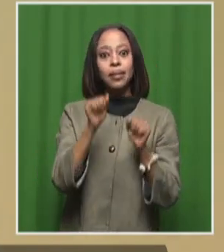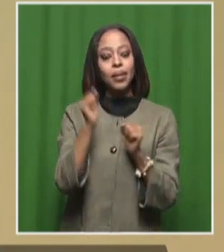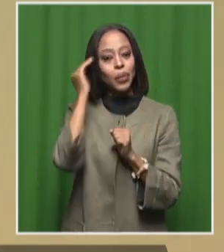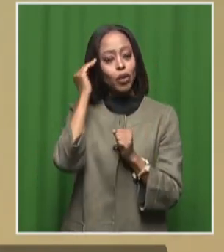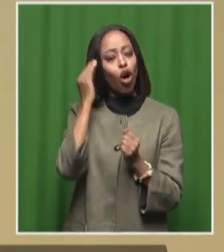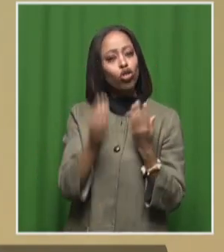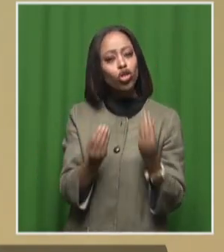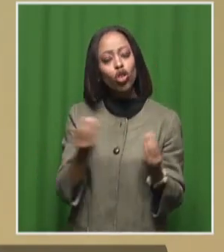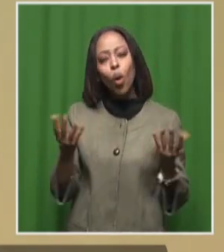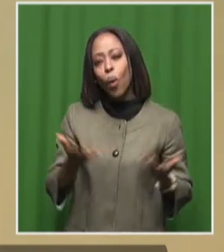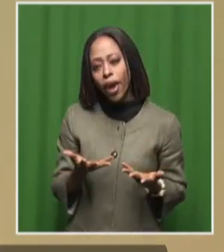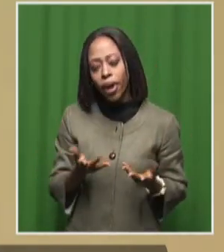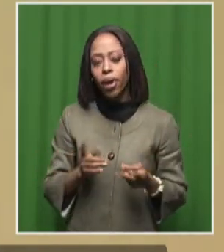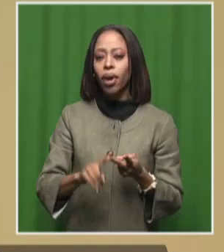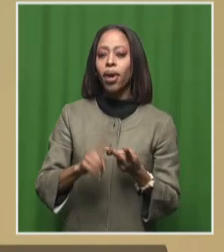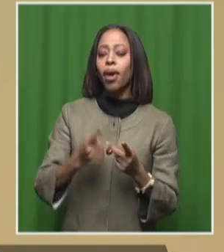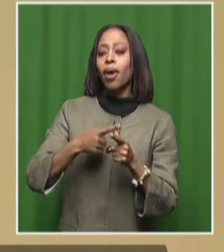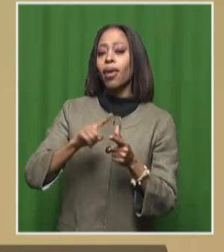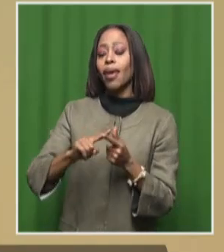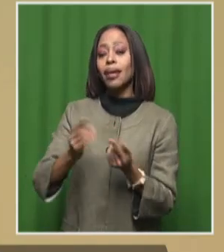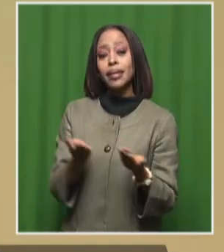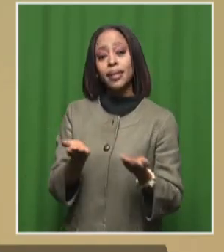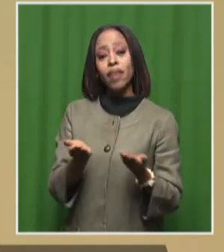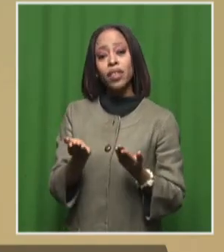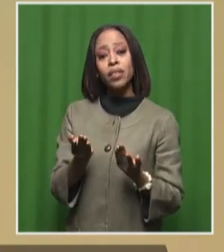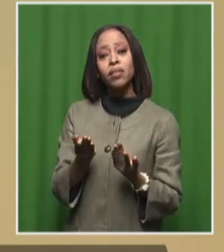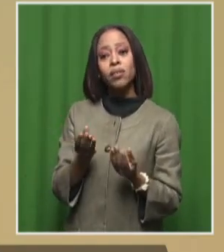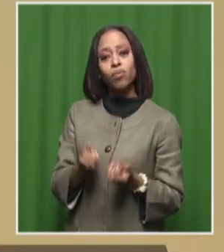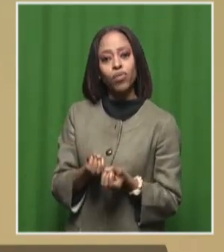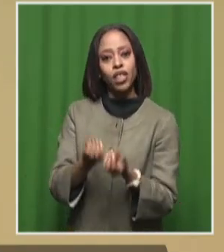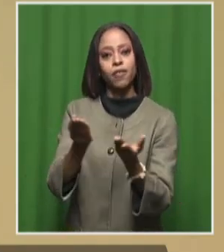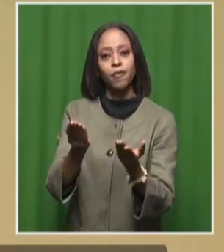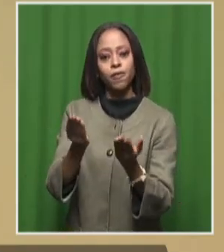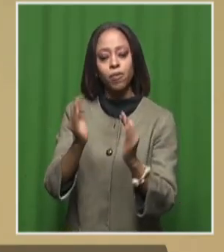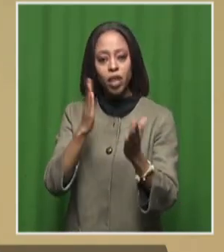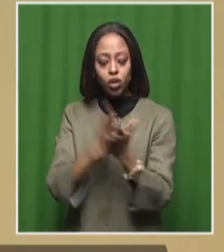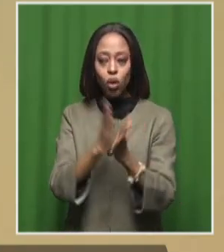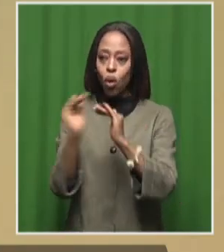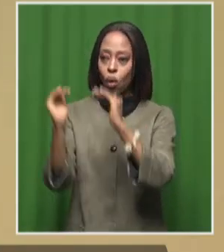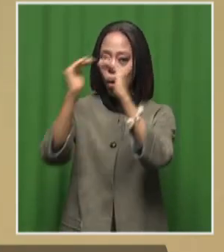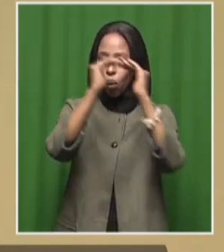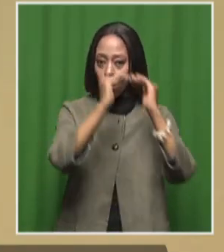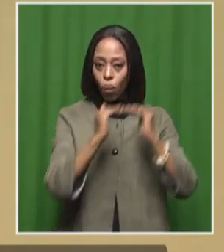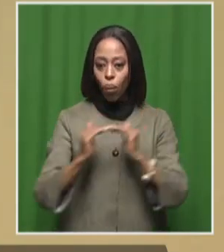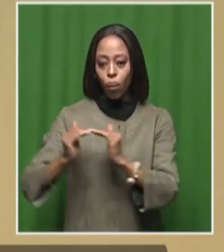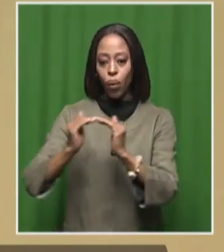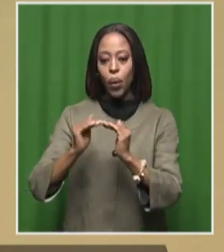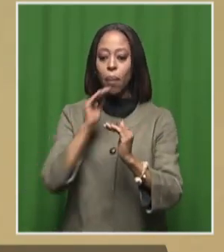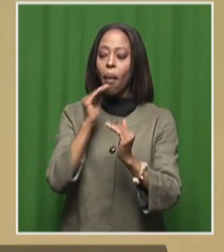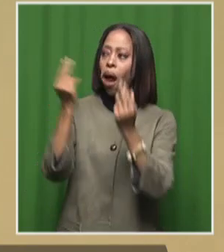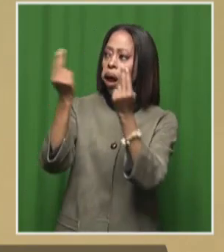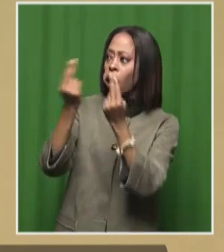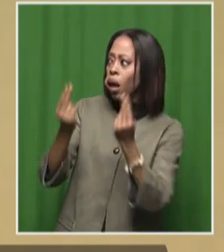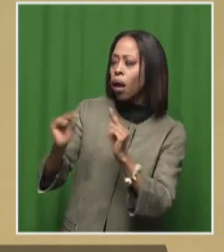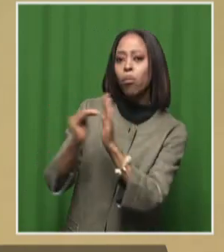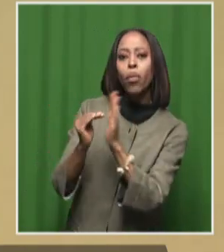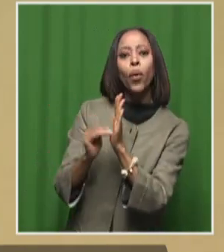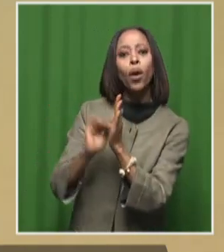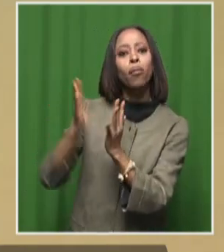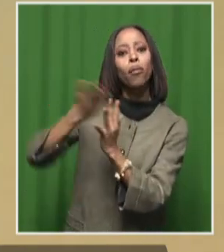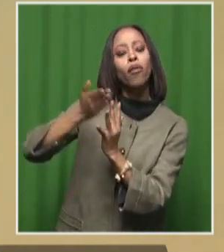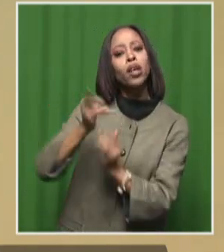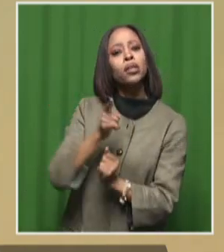children are and we take the services to them, breaking the inequity gaps. So the design of the programs or the interventions